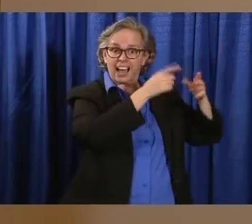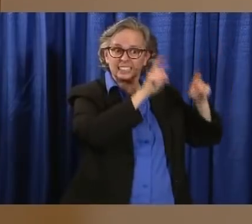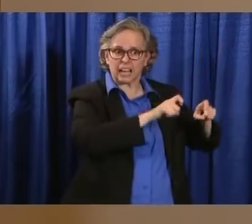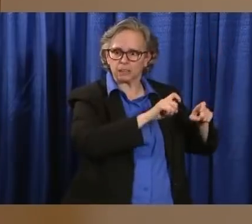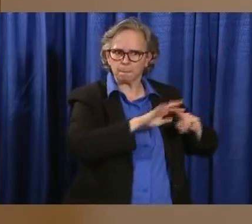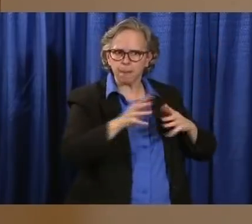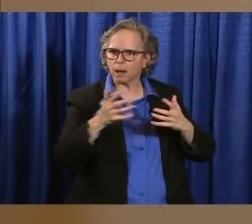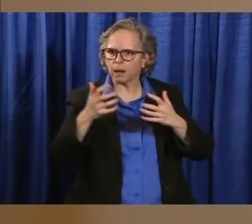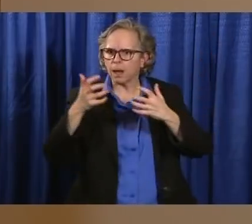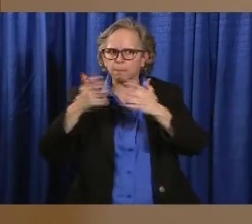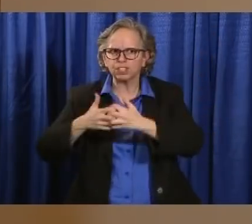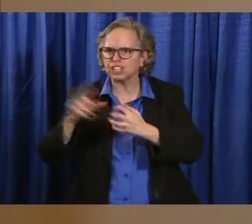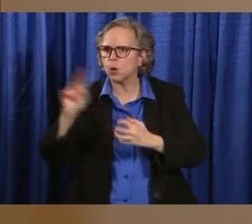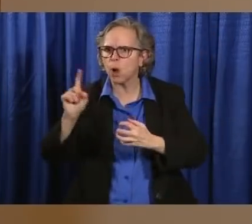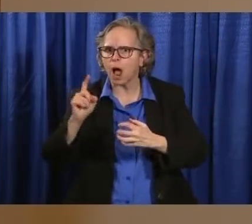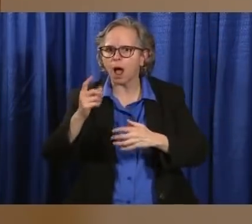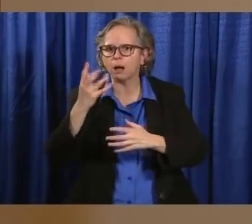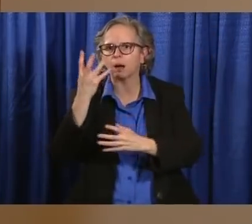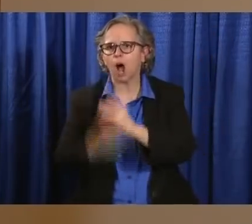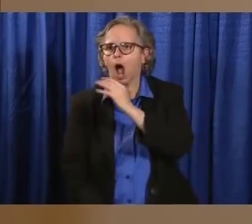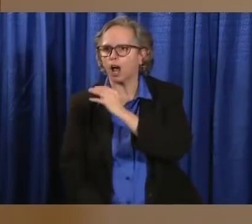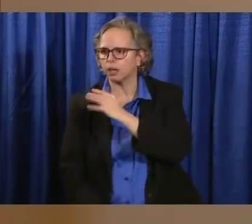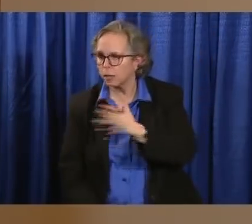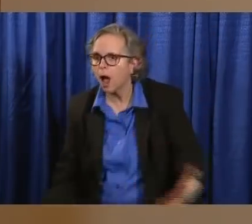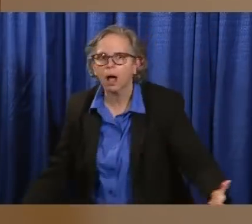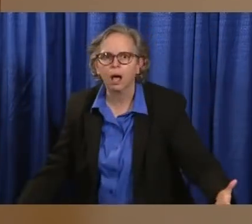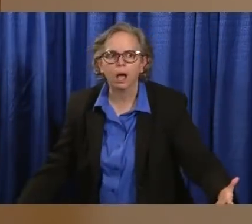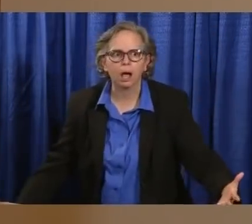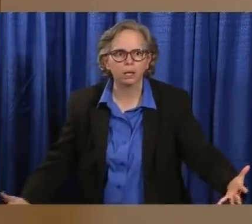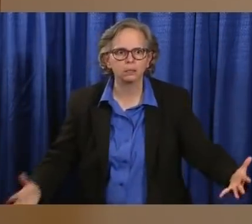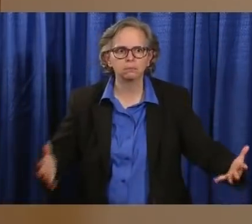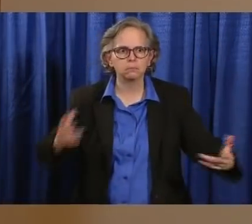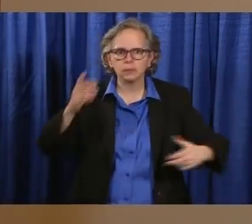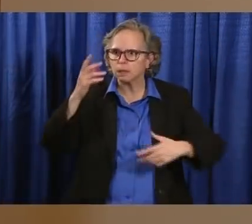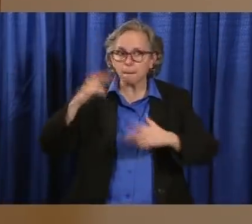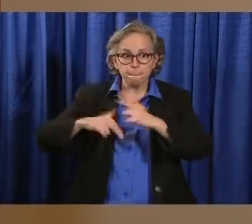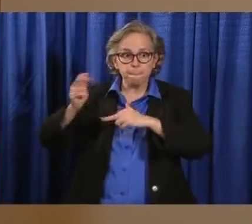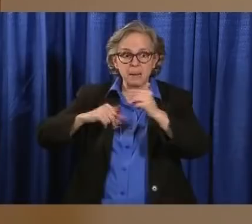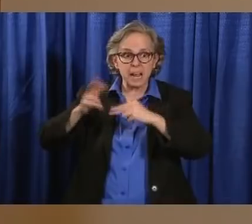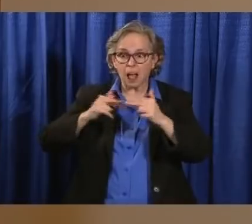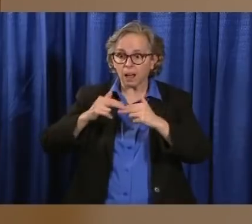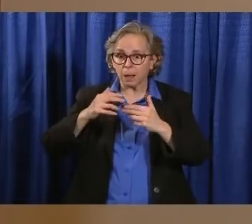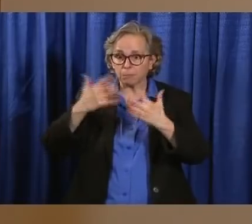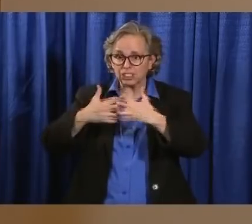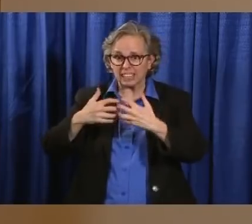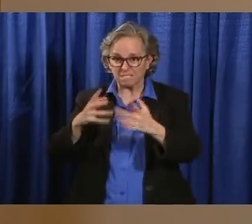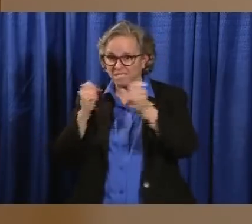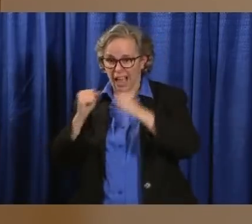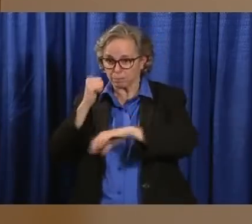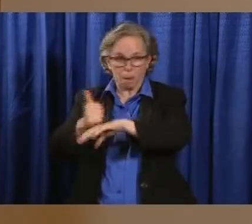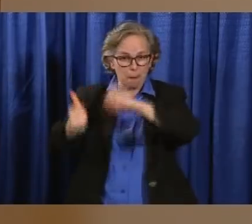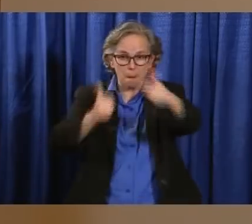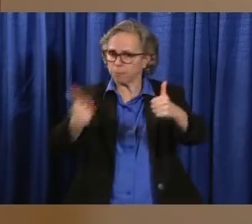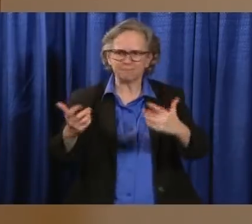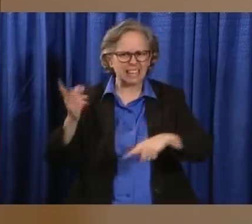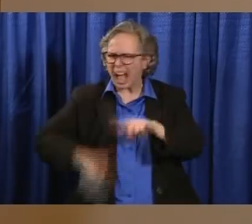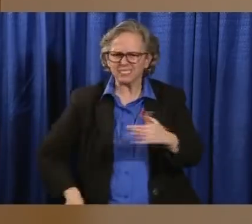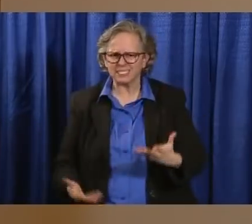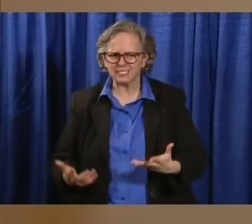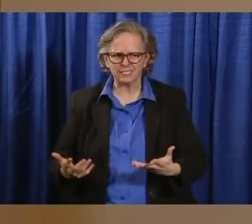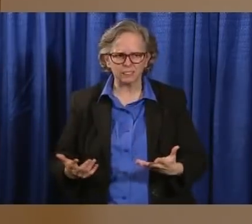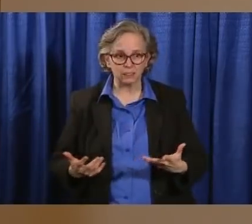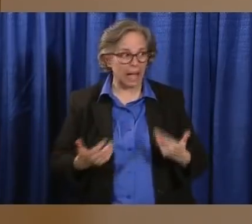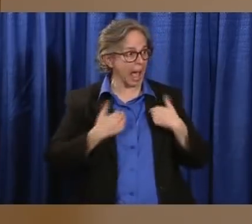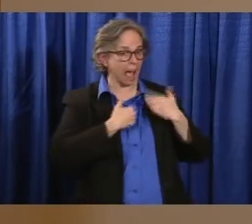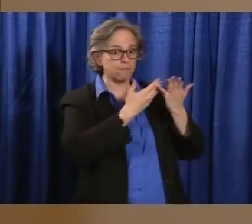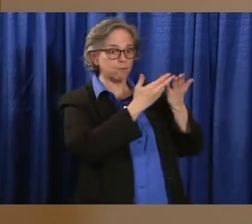the components can't build them fast enough to scale. So it might be announced that it's out there, but in Ohio,